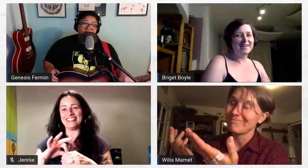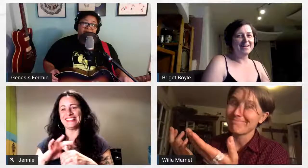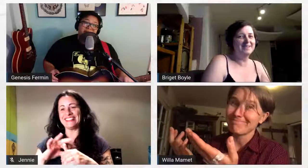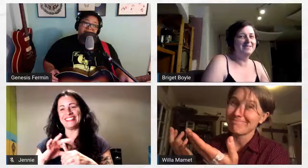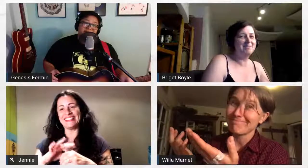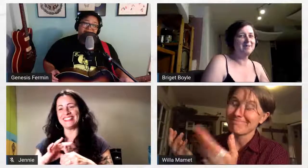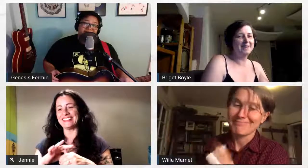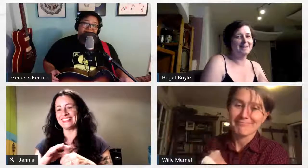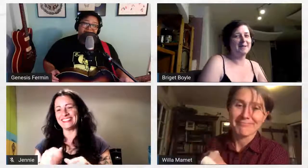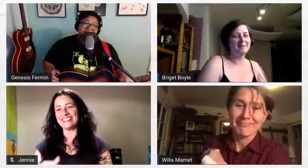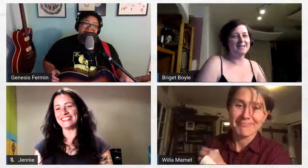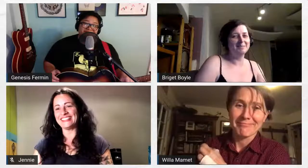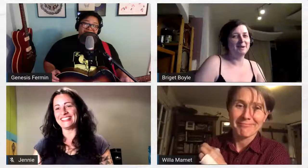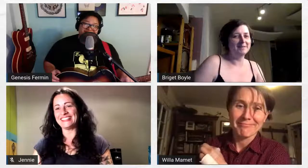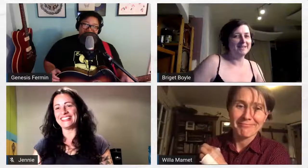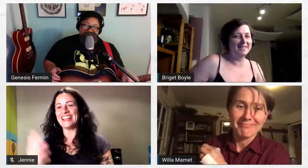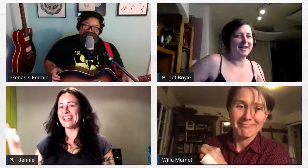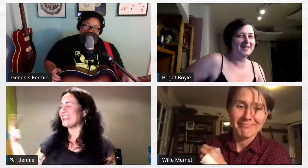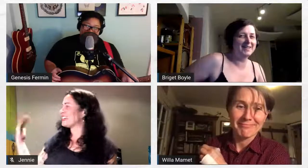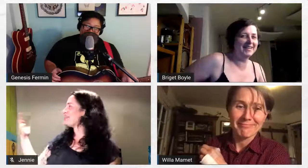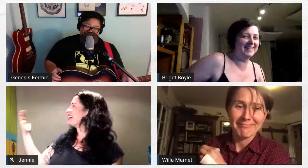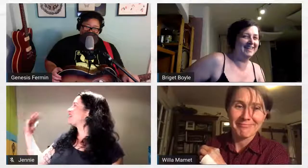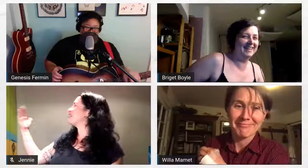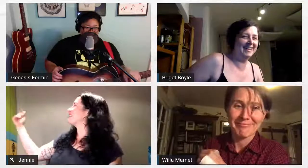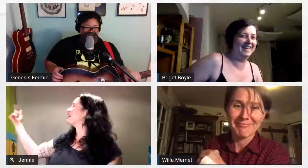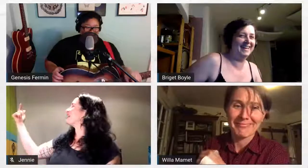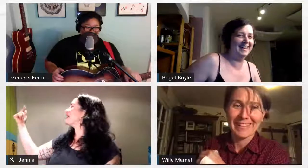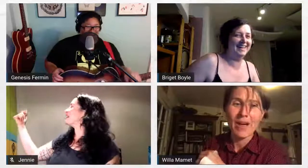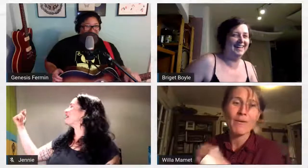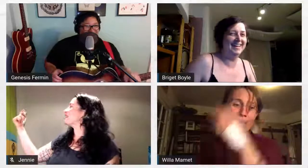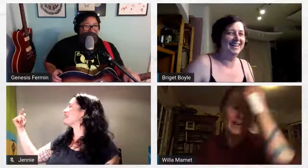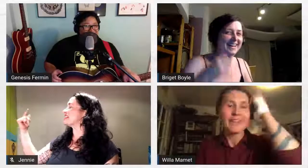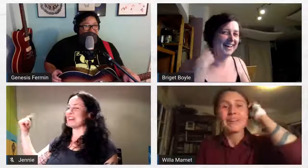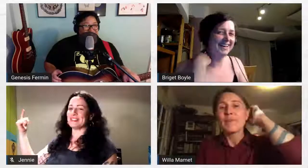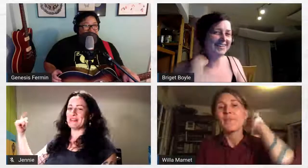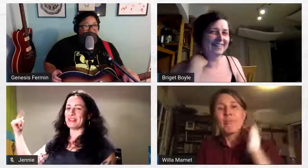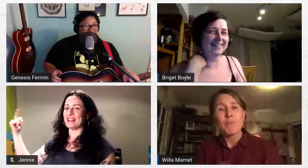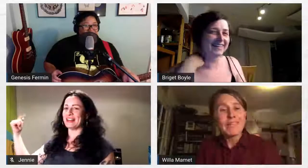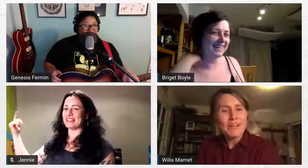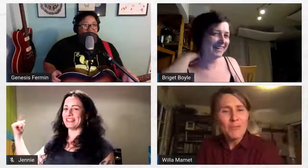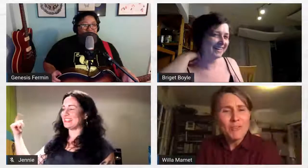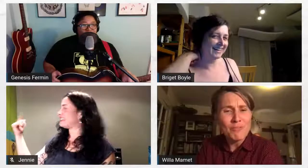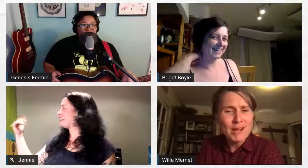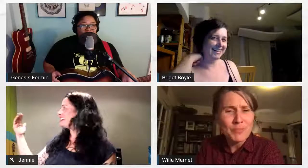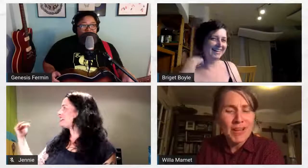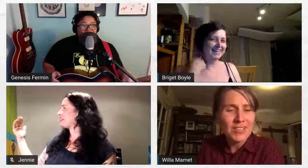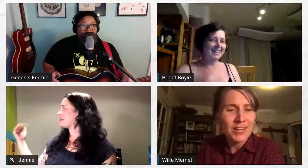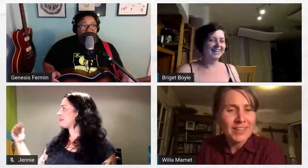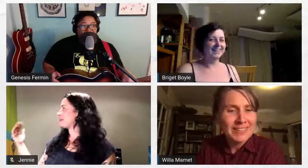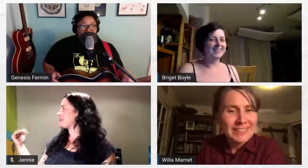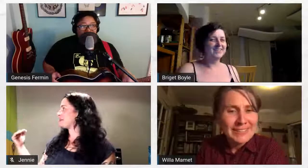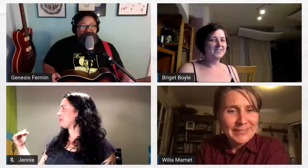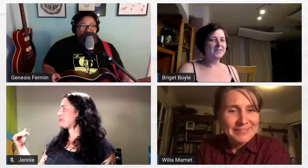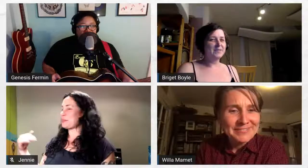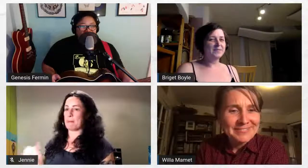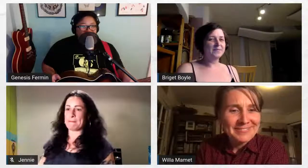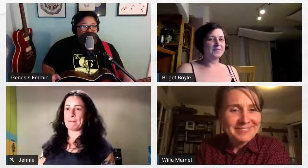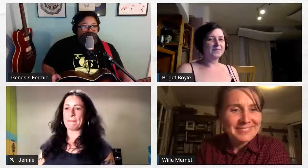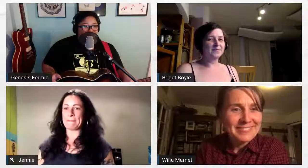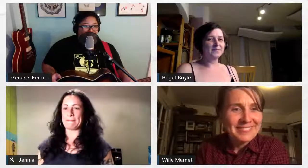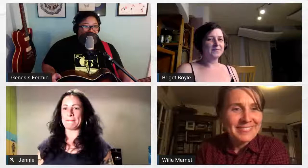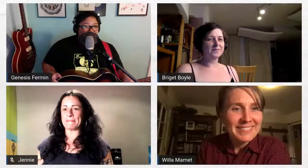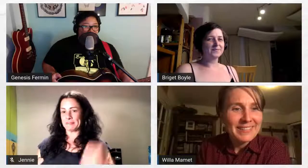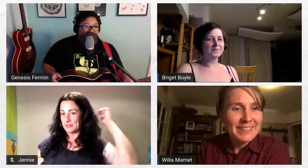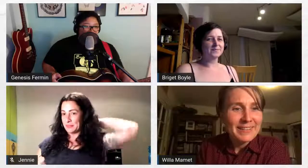Okay, we probably gotta stop. Jenny's probably getting tired. Oh, wait. We'd like a word from our sponsor. I would like